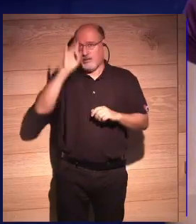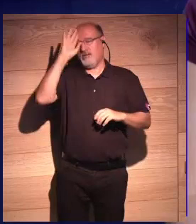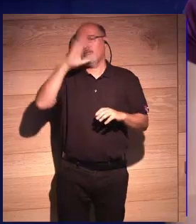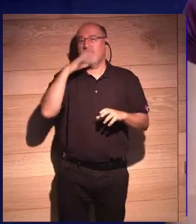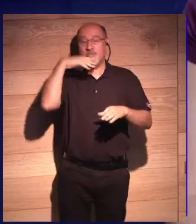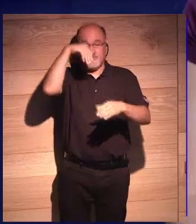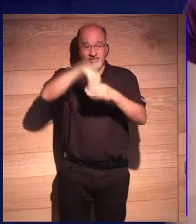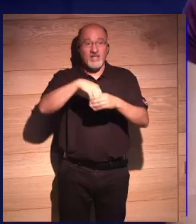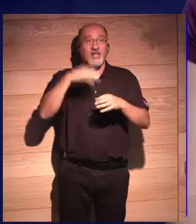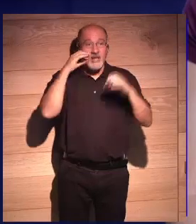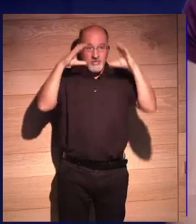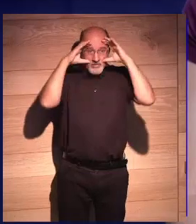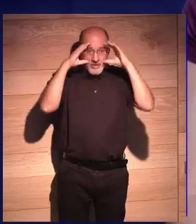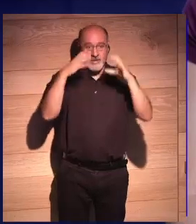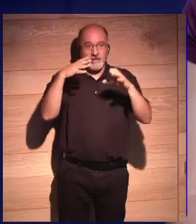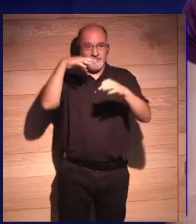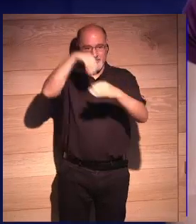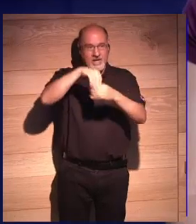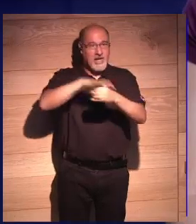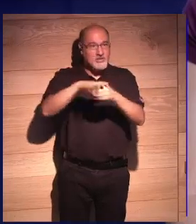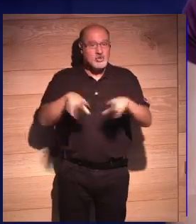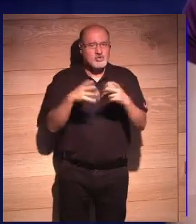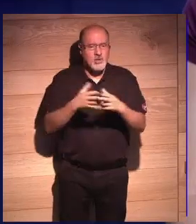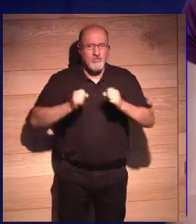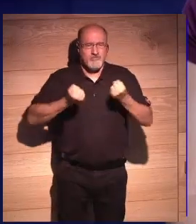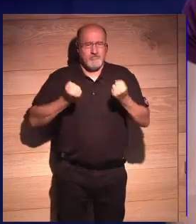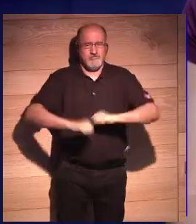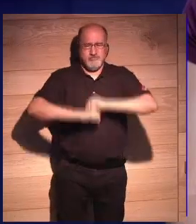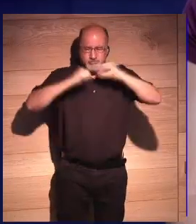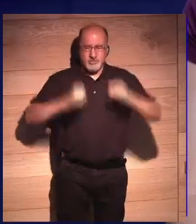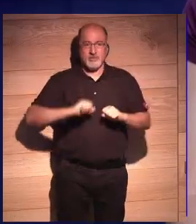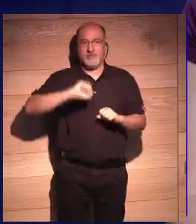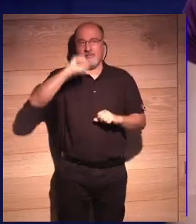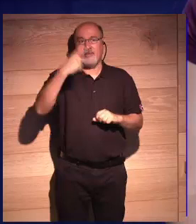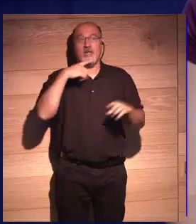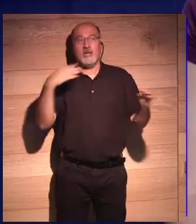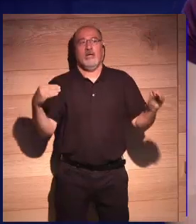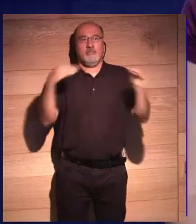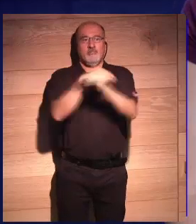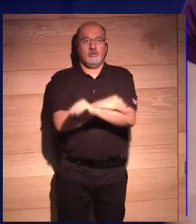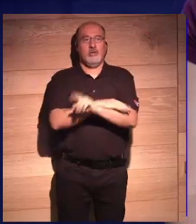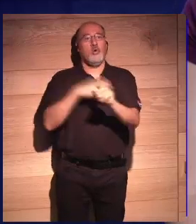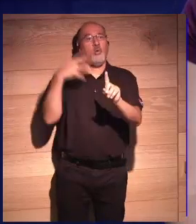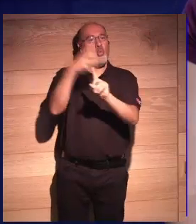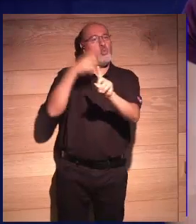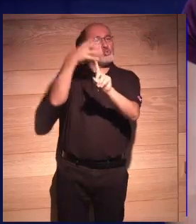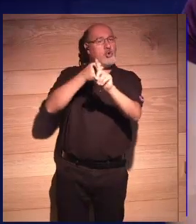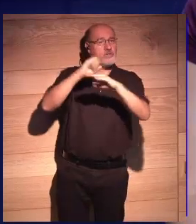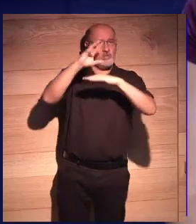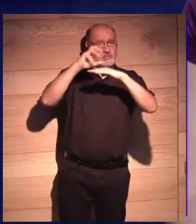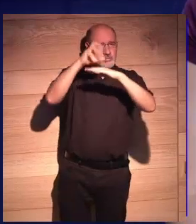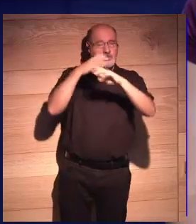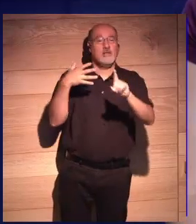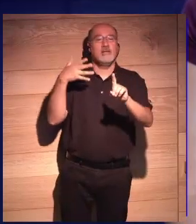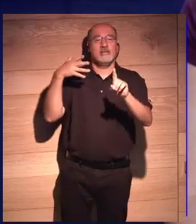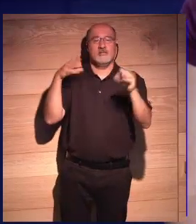25-year-old children. It was amazing. So the social part of VR is the most powerful tool that we have. Please think about a